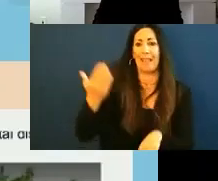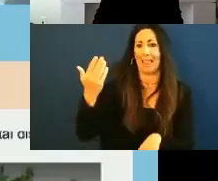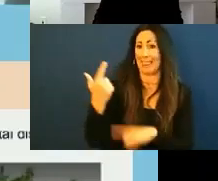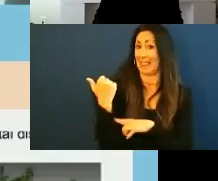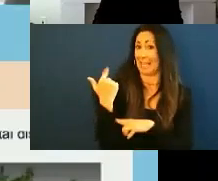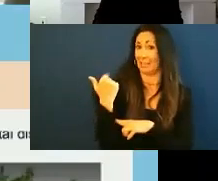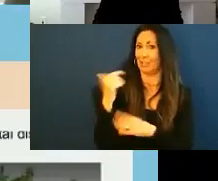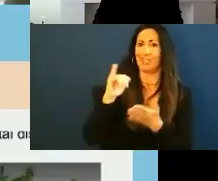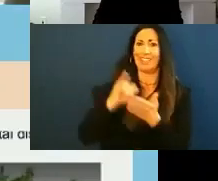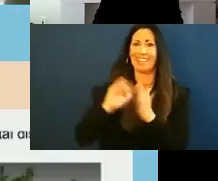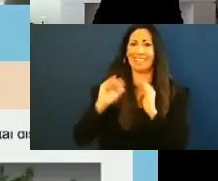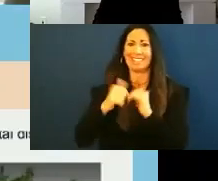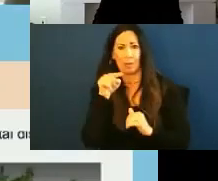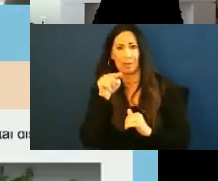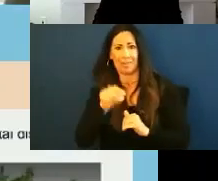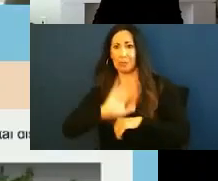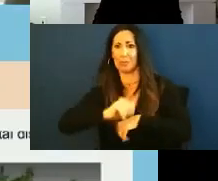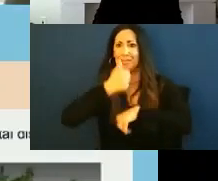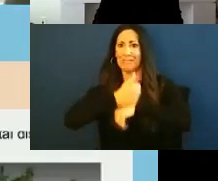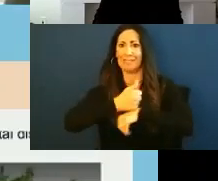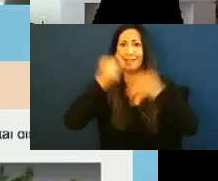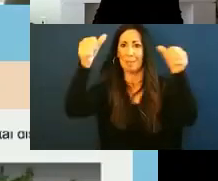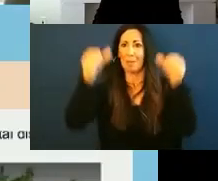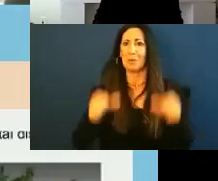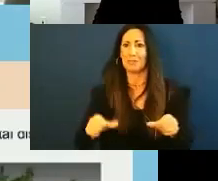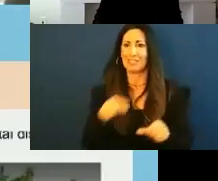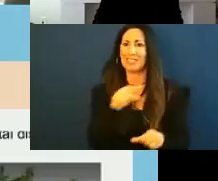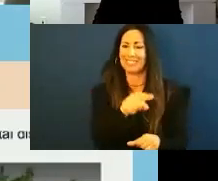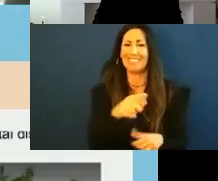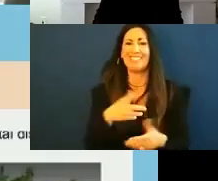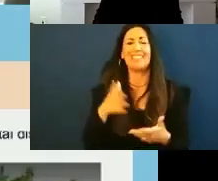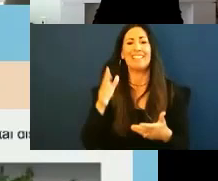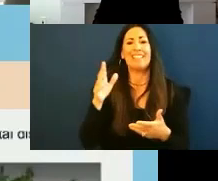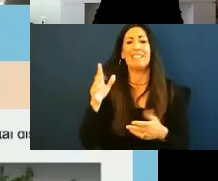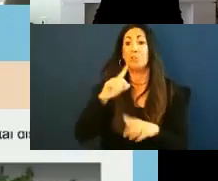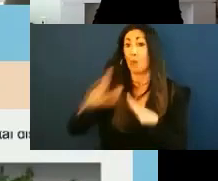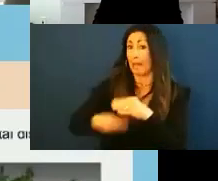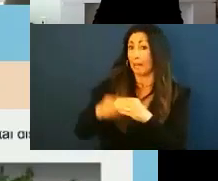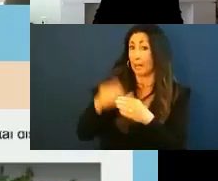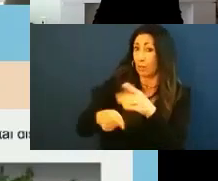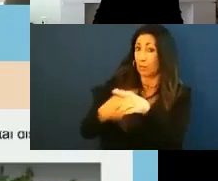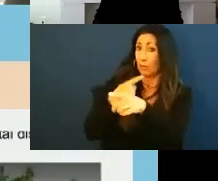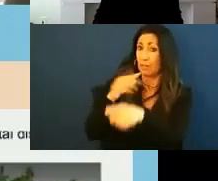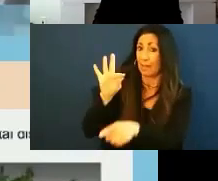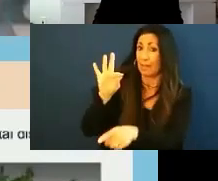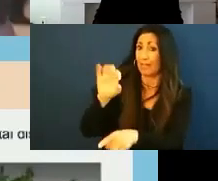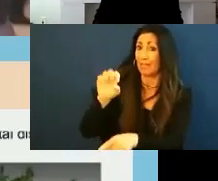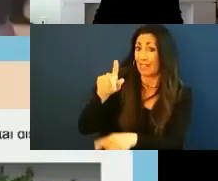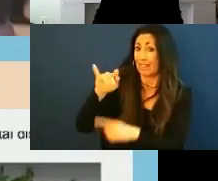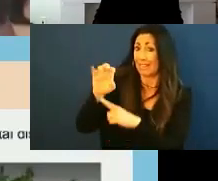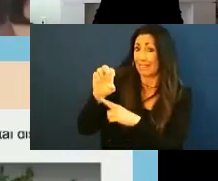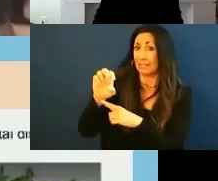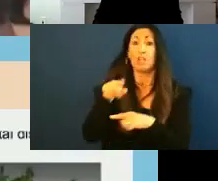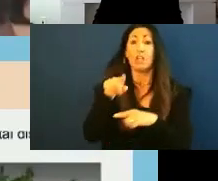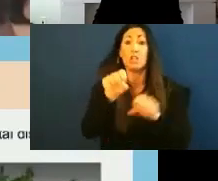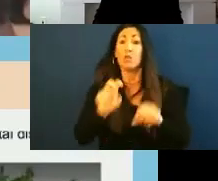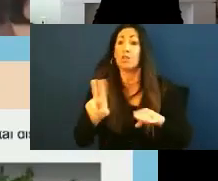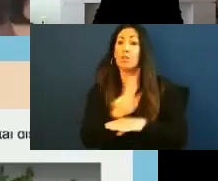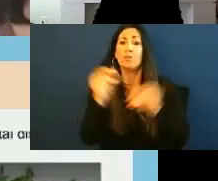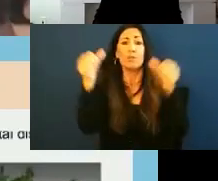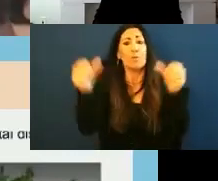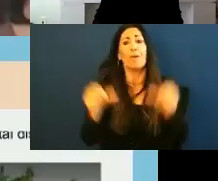this poster was born. And I think, just to add on to what you were saying, Felice, you could use the poster for any of